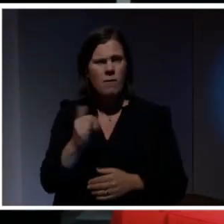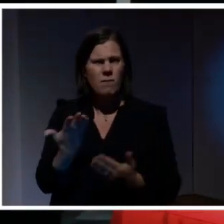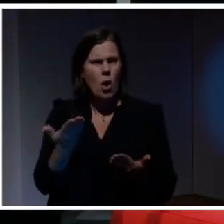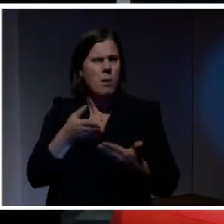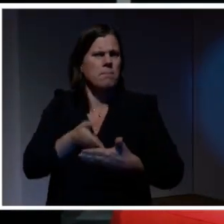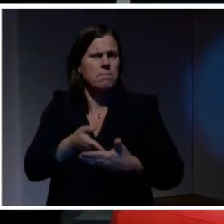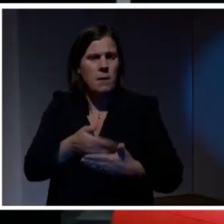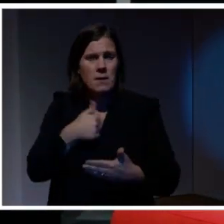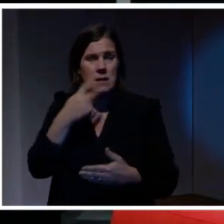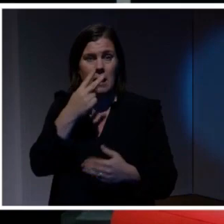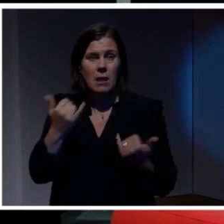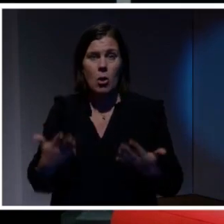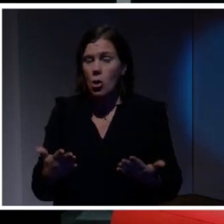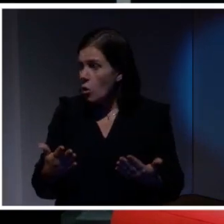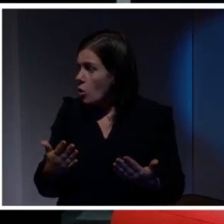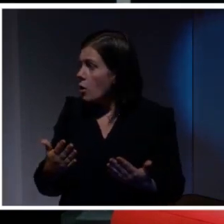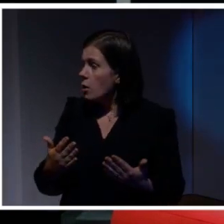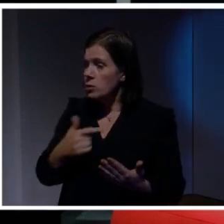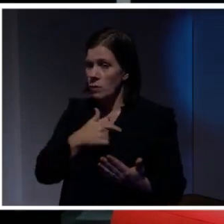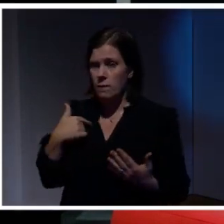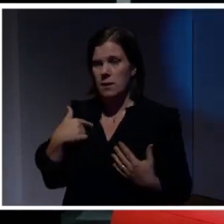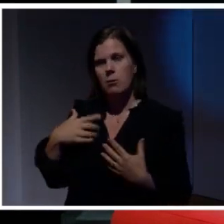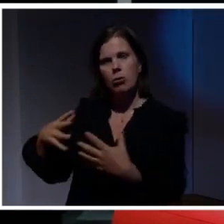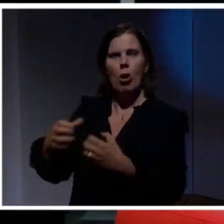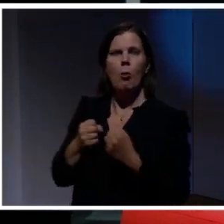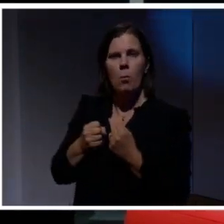barriers that we see in adopting AI?